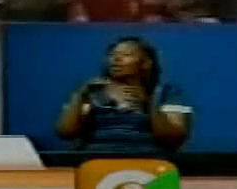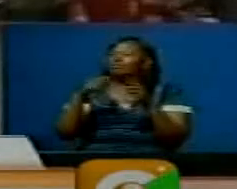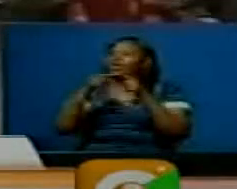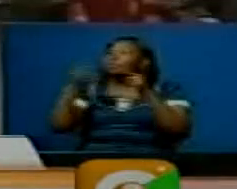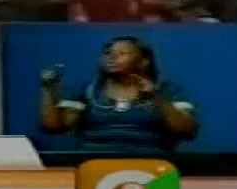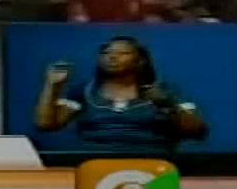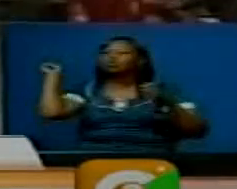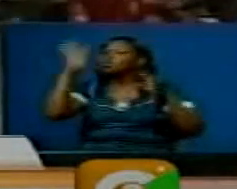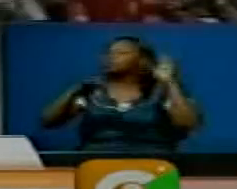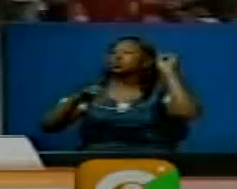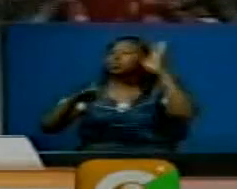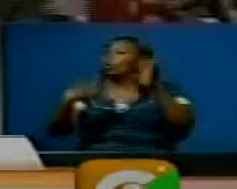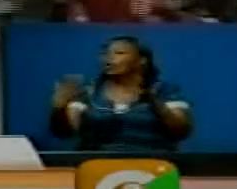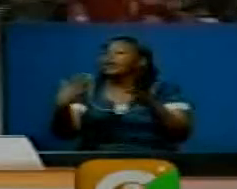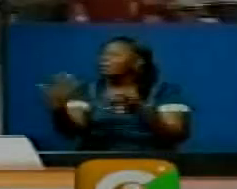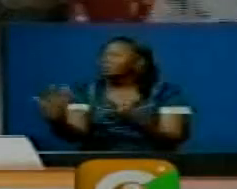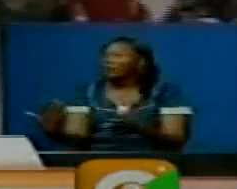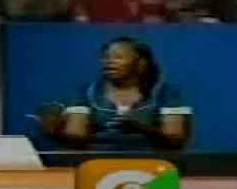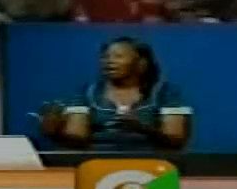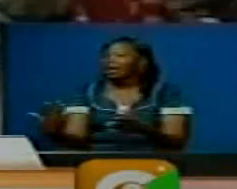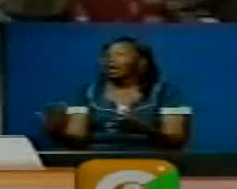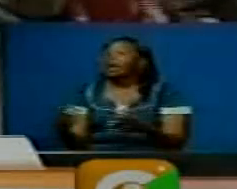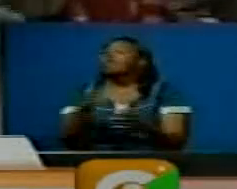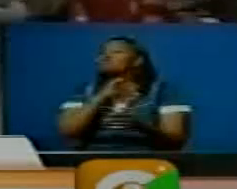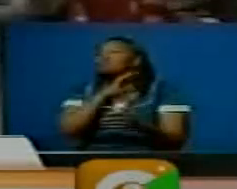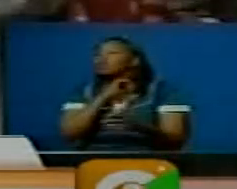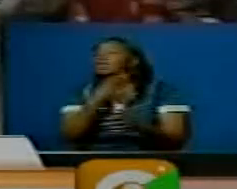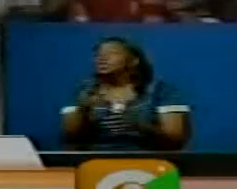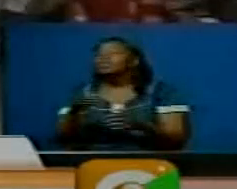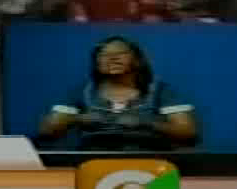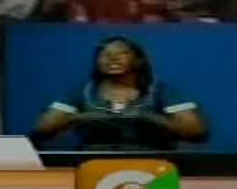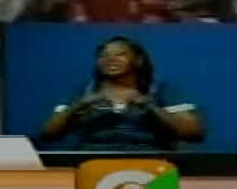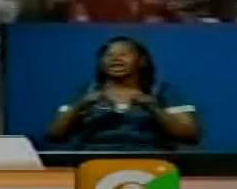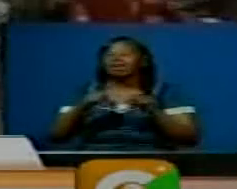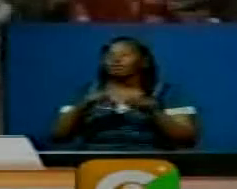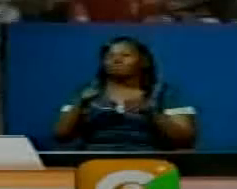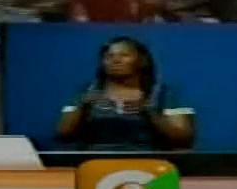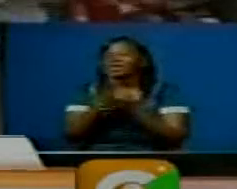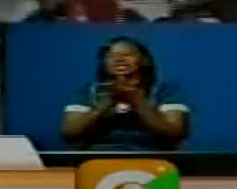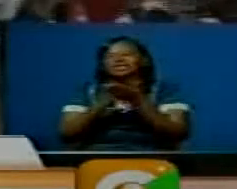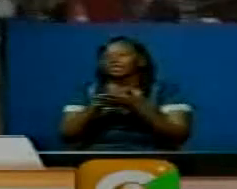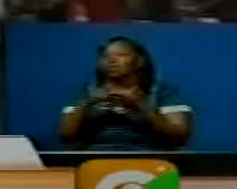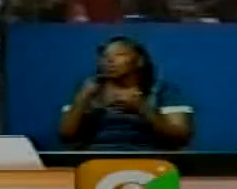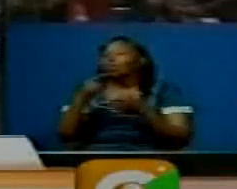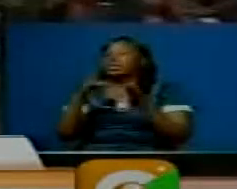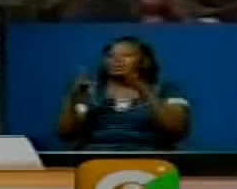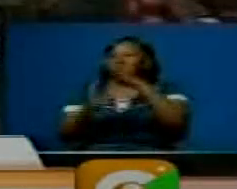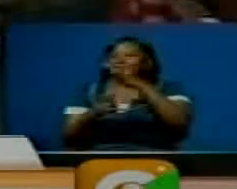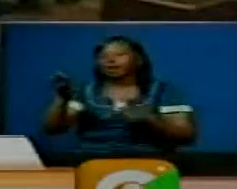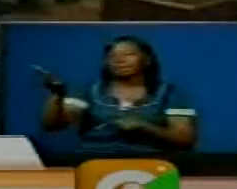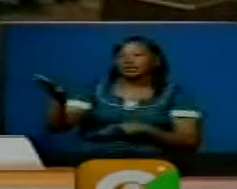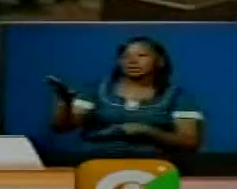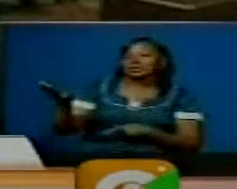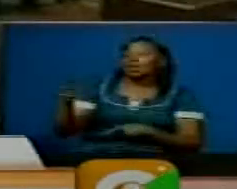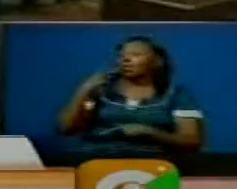me, Jackie, the court members had more than one weapons. First of all, they began with interventions. You know, when you raise a lot of interventions on the